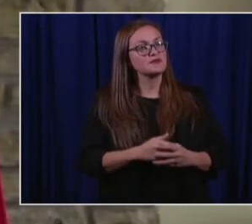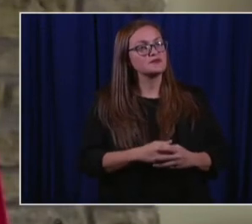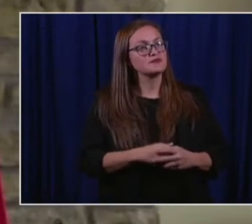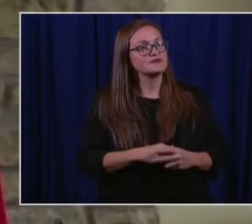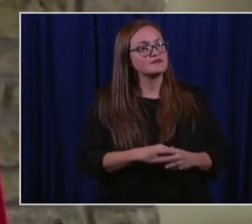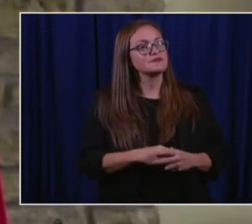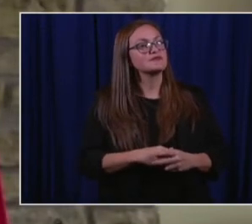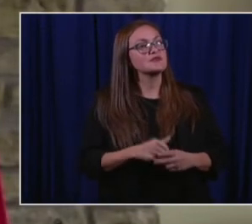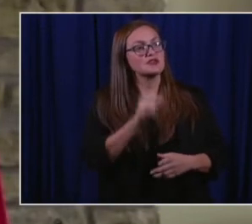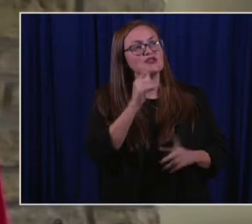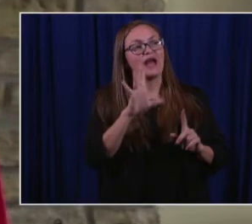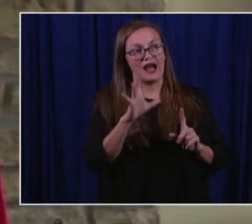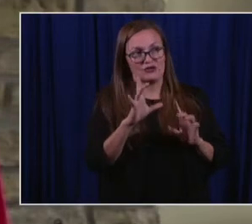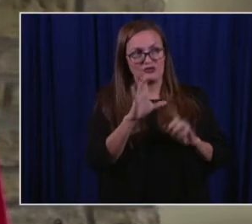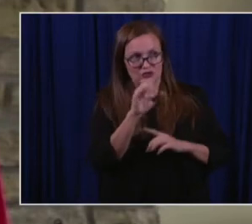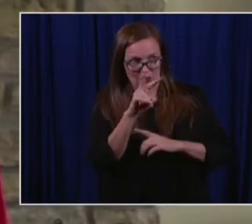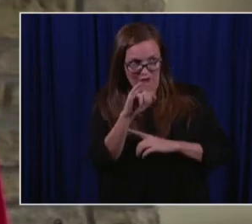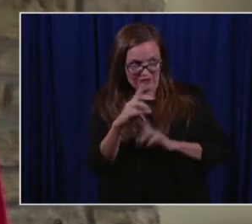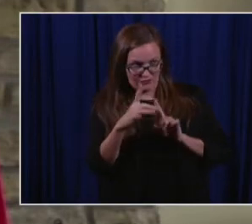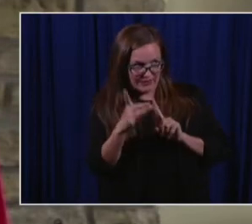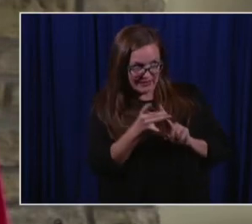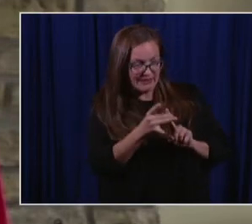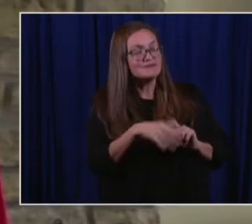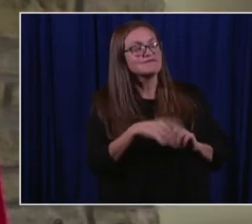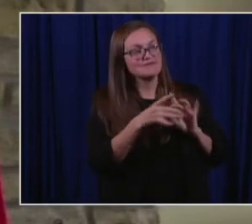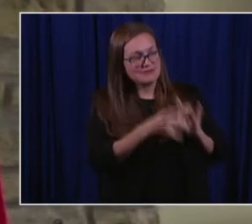a couple reports out there that Congressman